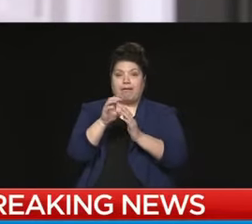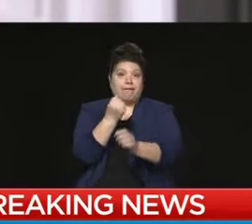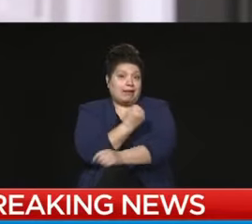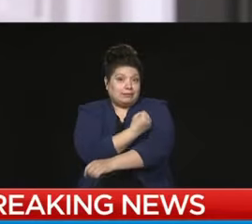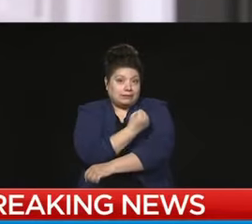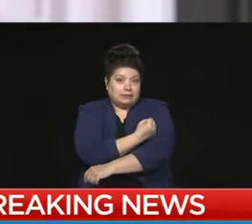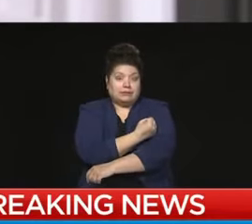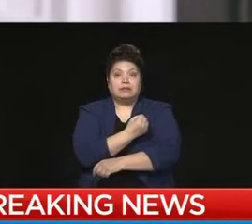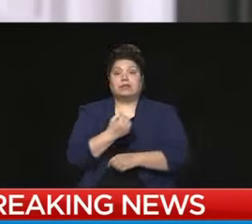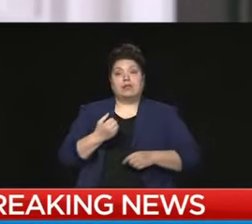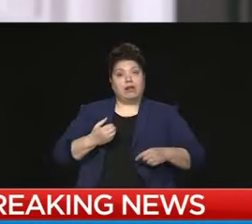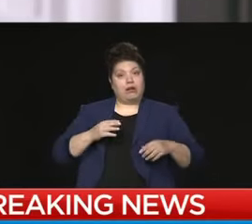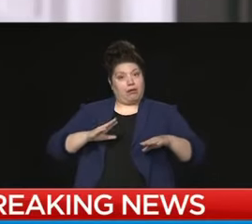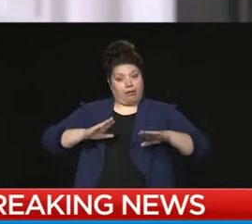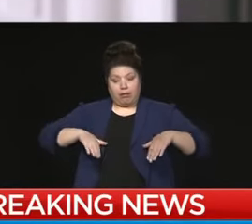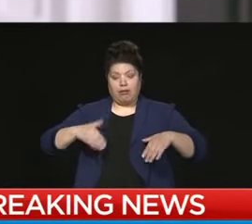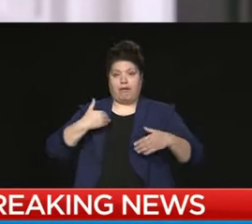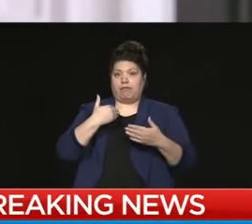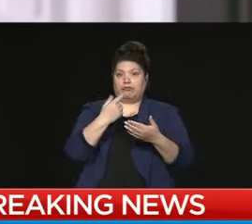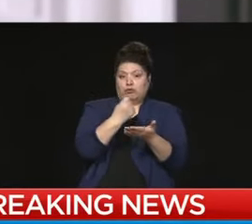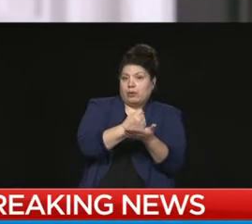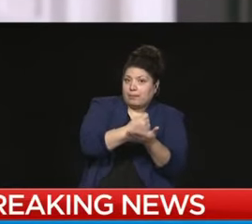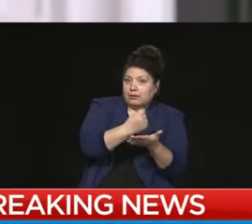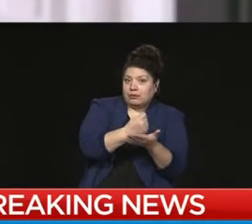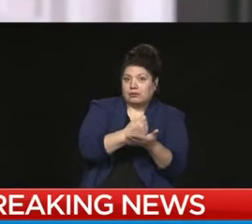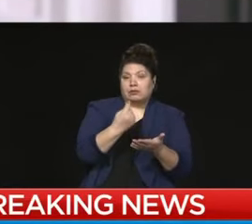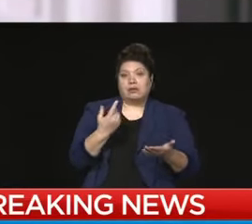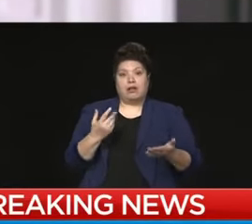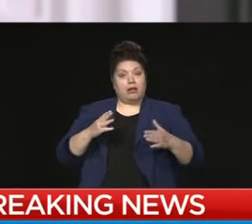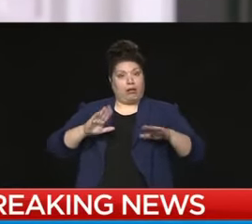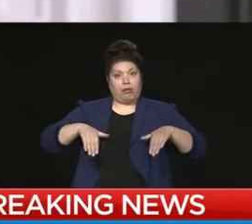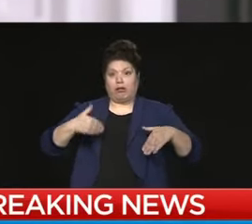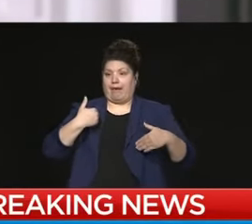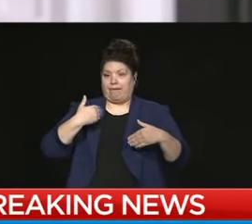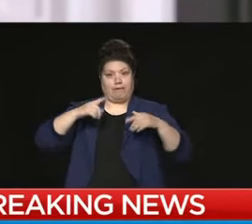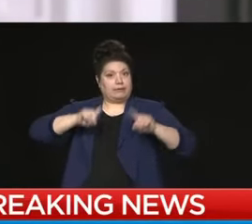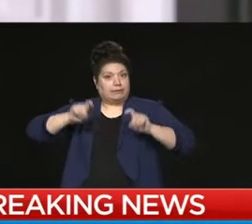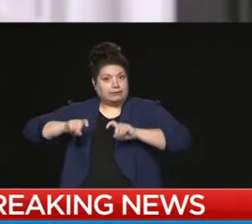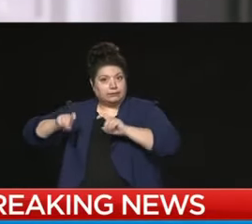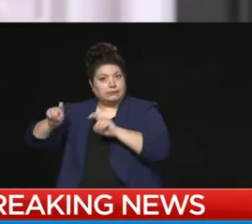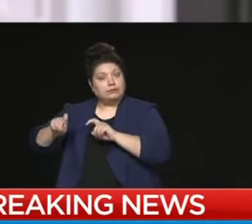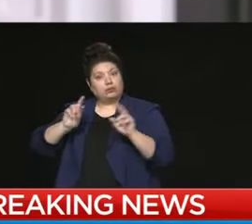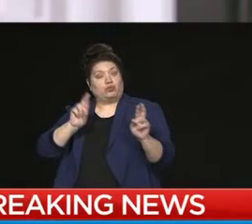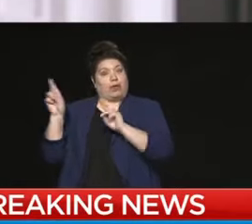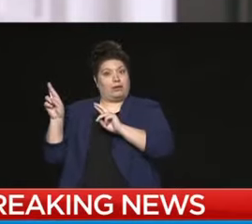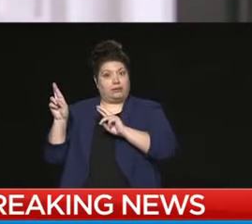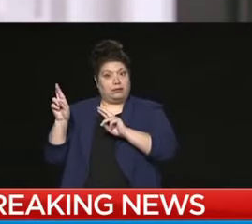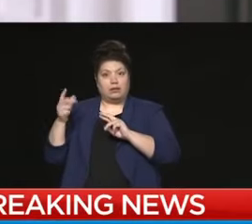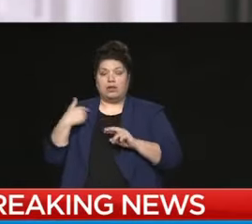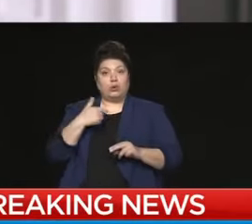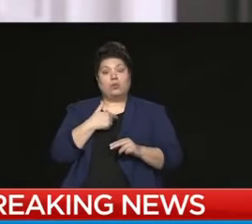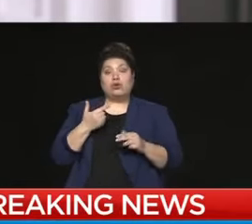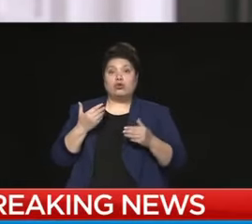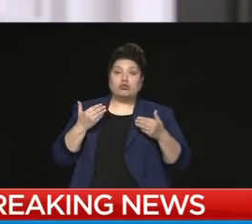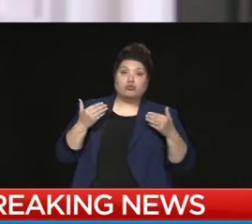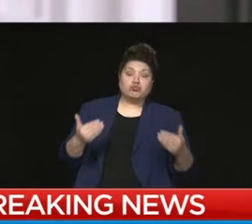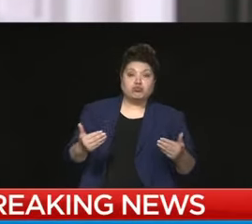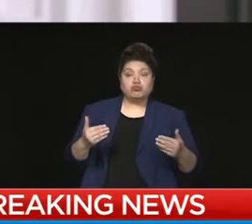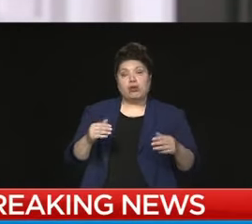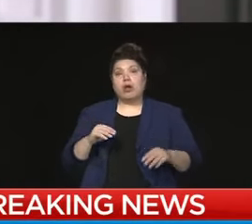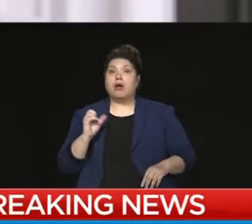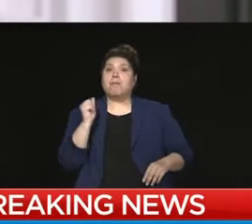in a place where there is proper treatment, there is a massive amount of testing, we are not going to be able to talk about